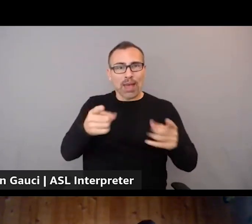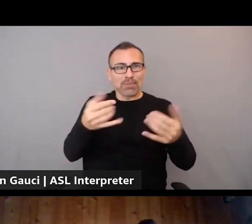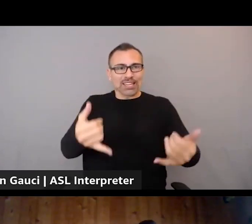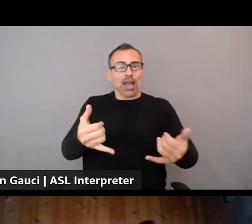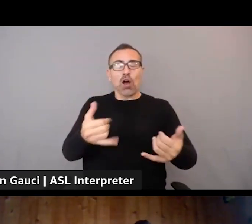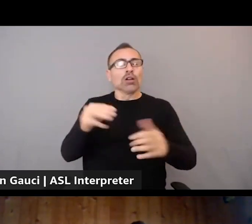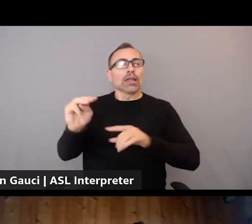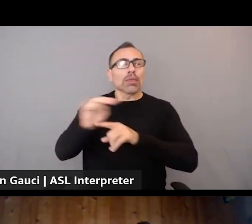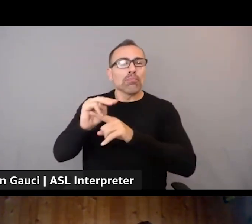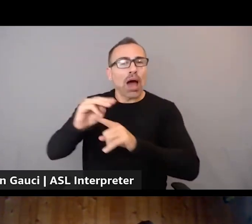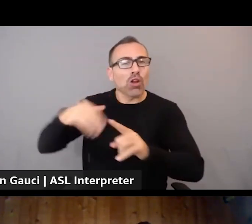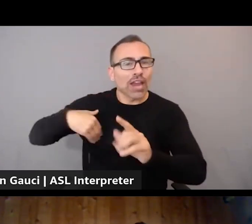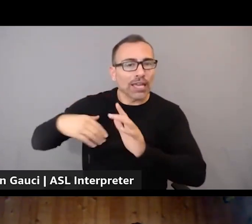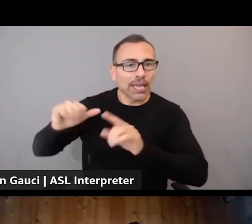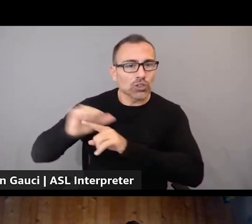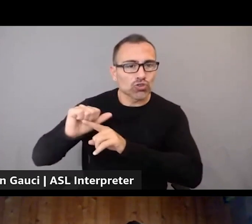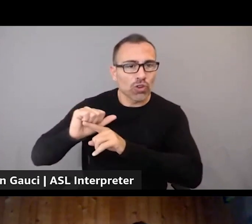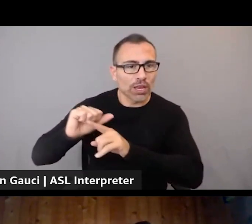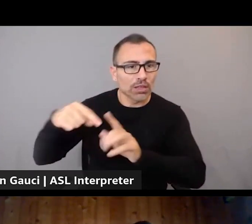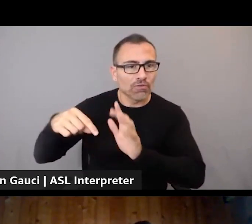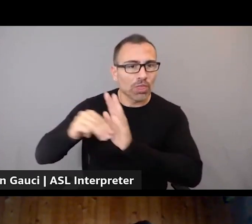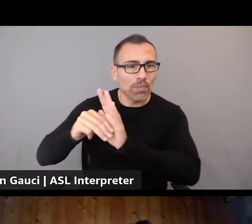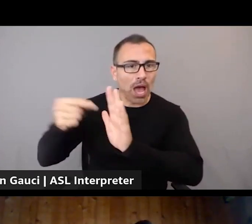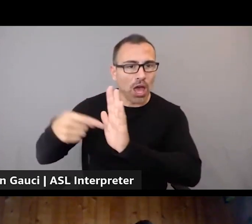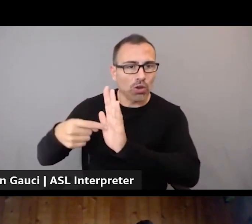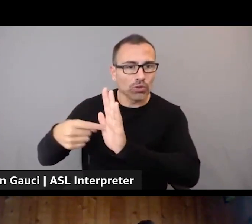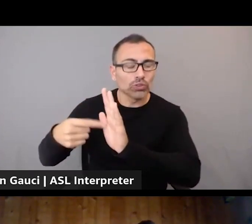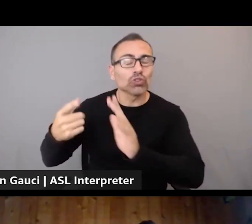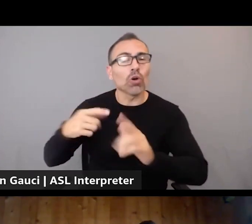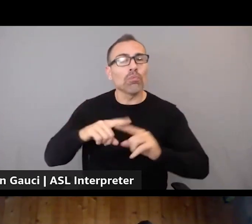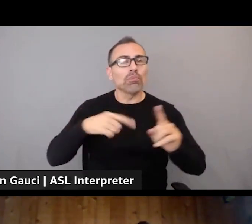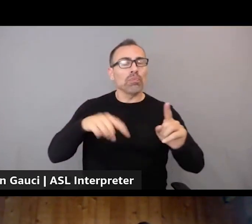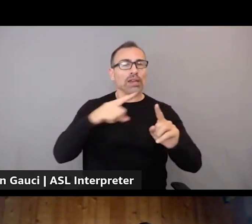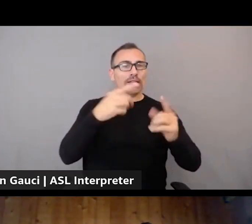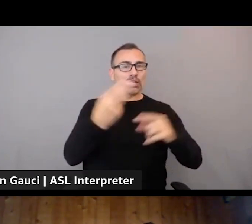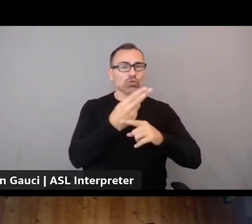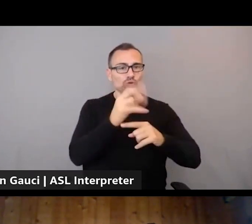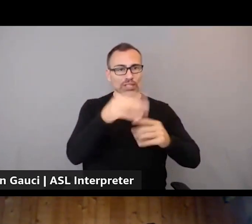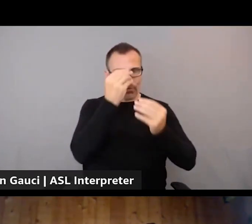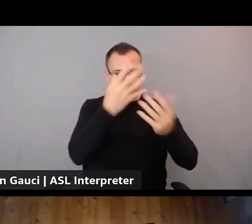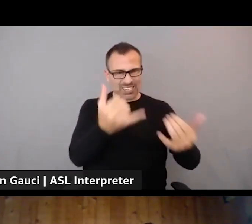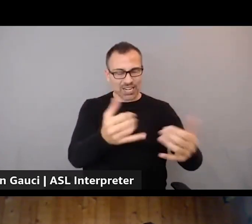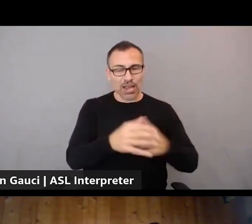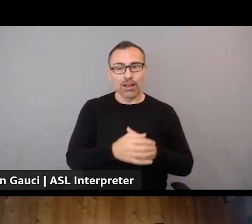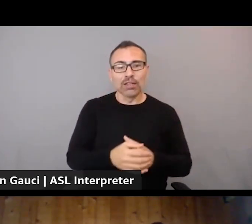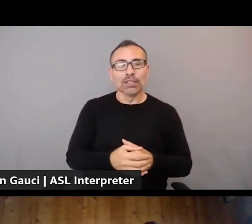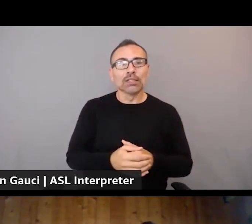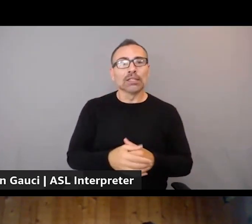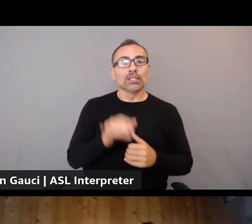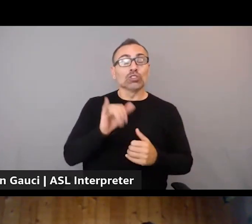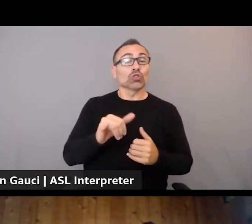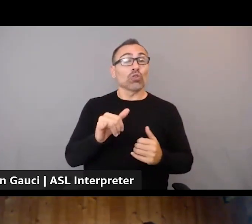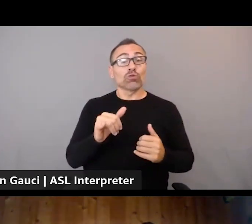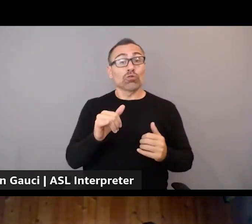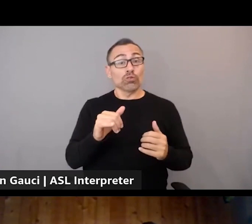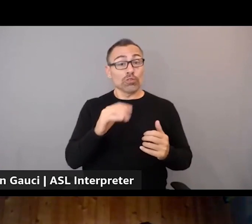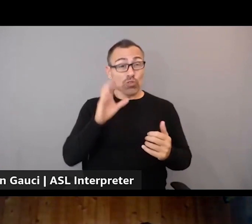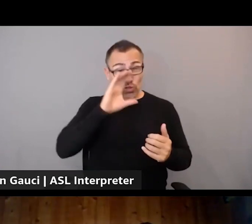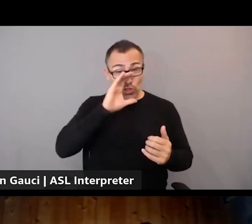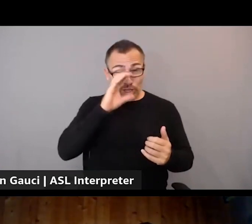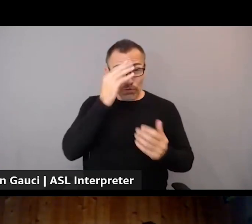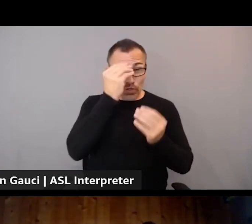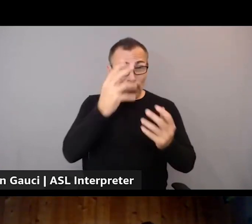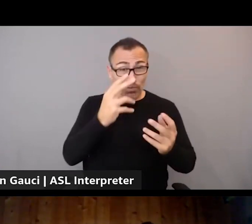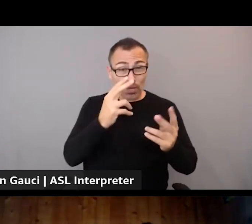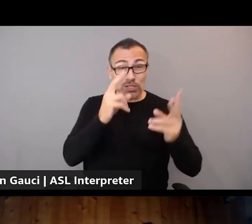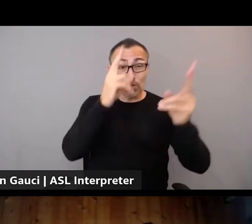And that is what's retrieval is. You're going and finding the relevant information, and then you're augmenting the prompt with your